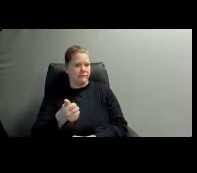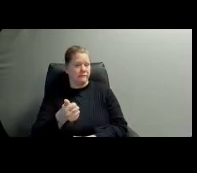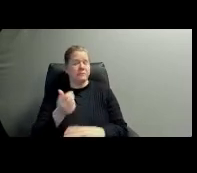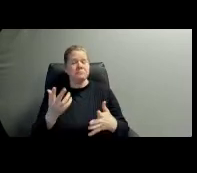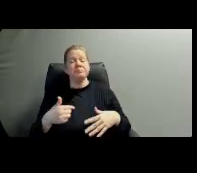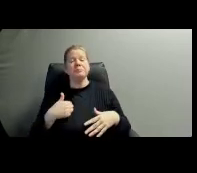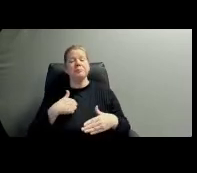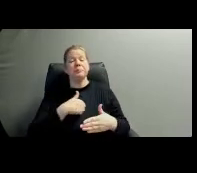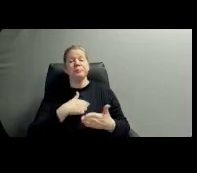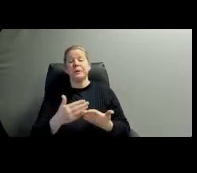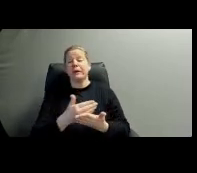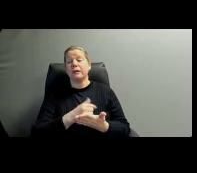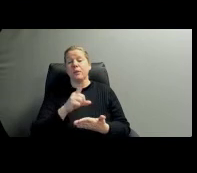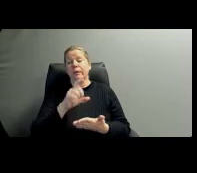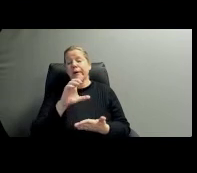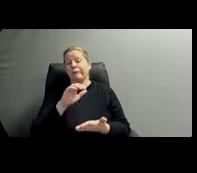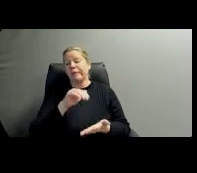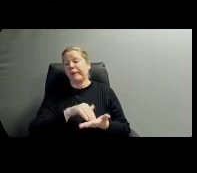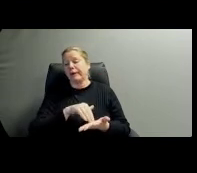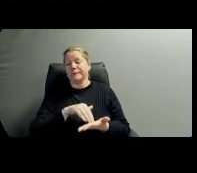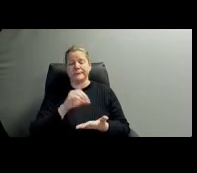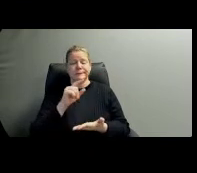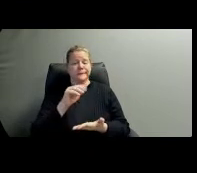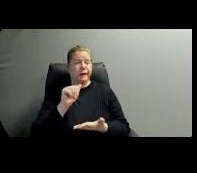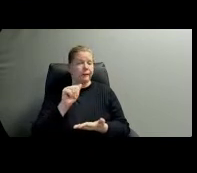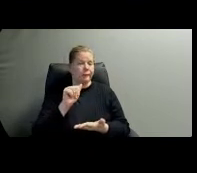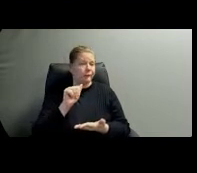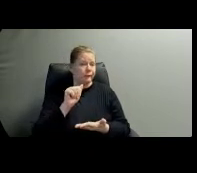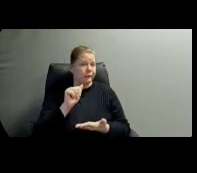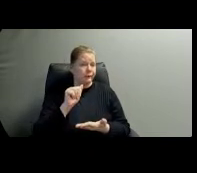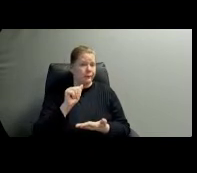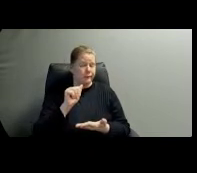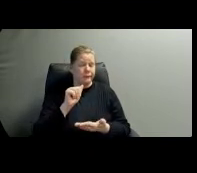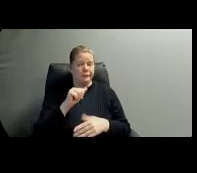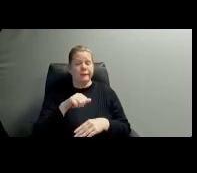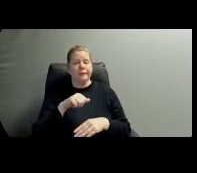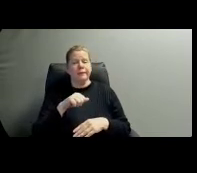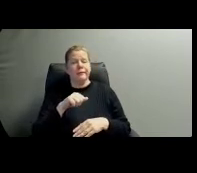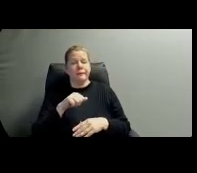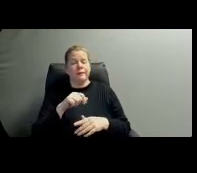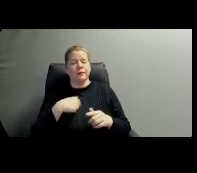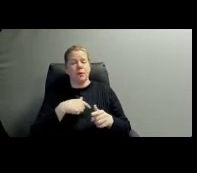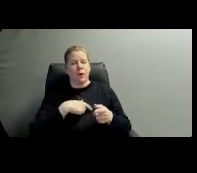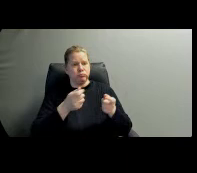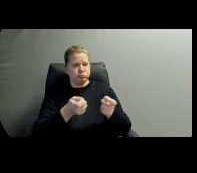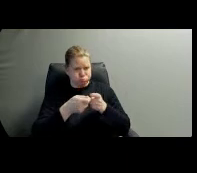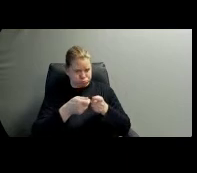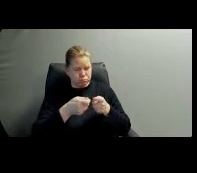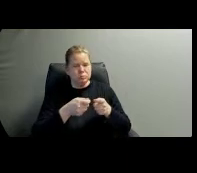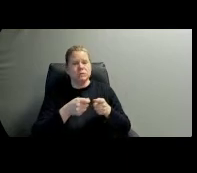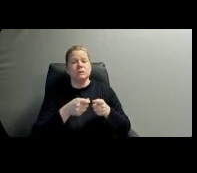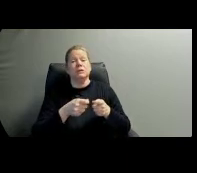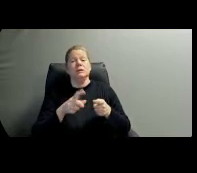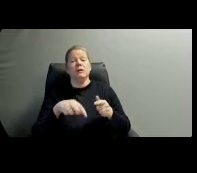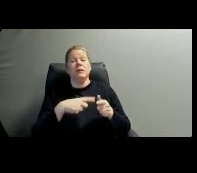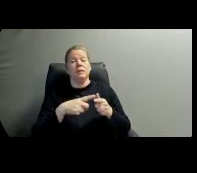we collect, say, 100,000 user data, which is the trained model weights which we are aggregating, once we do that, we are going to